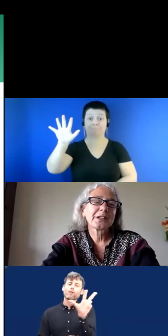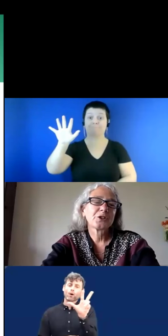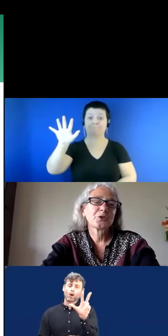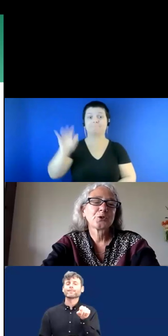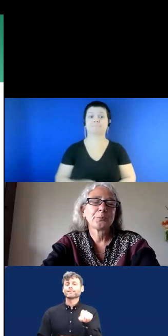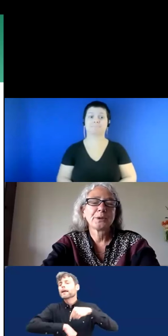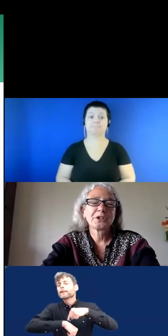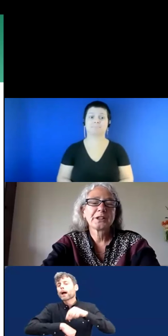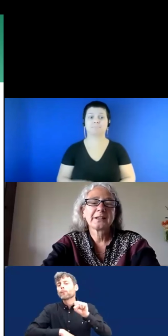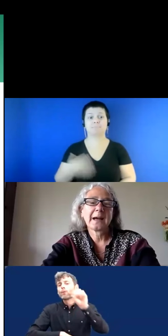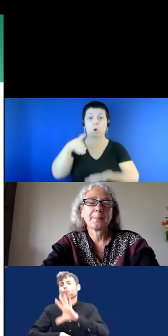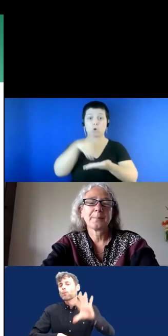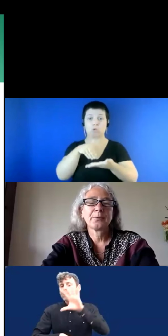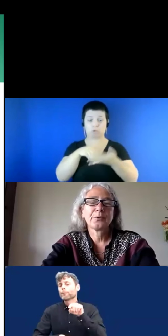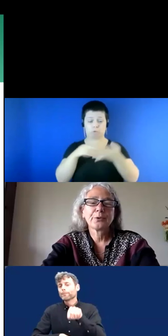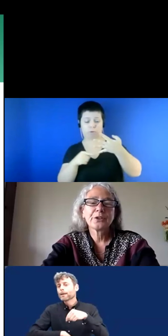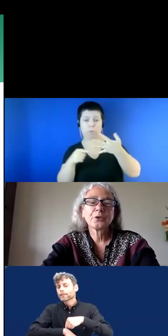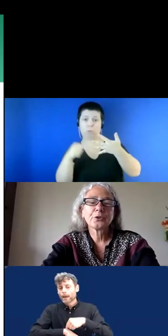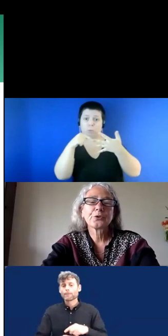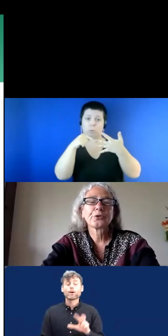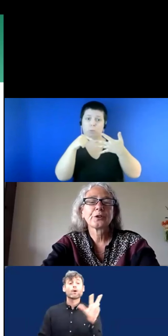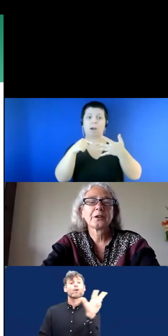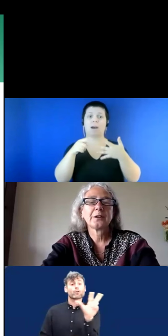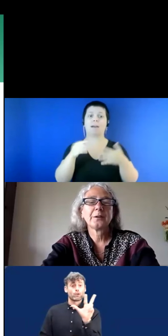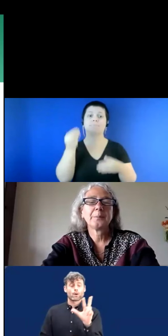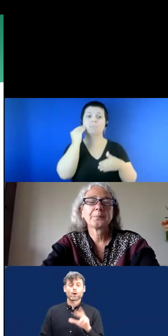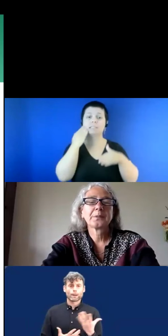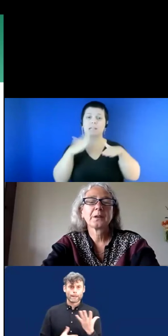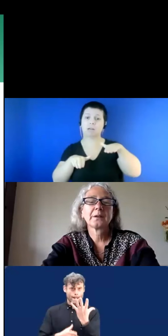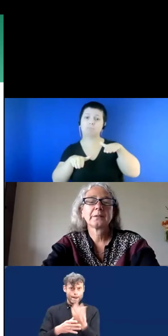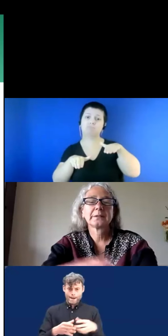3 sessions on bridging the gap, results,